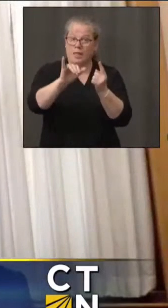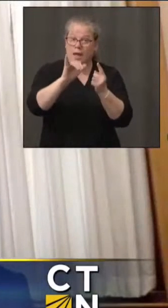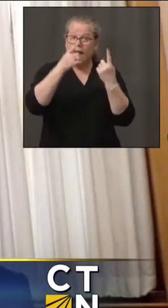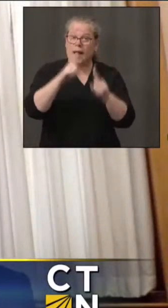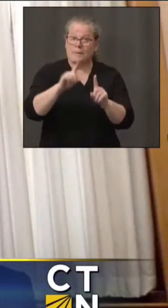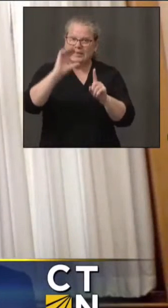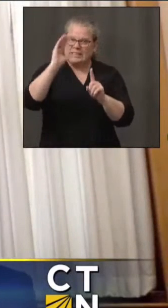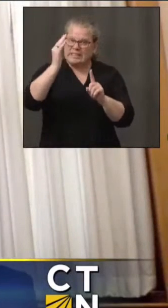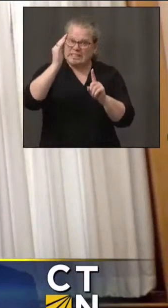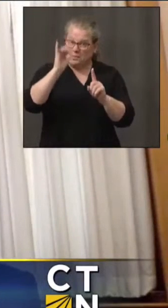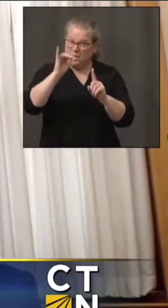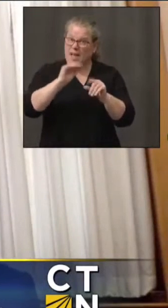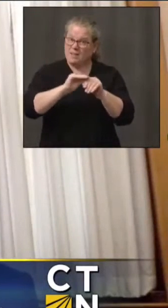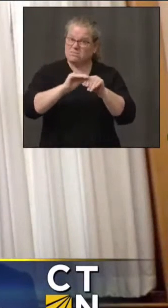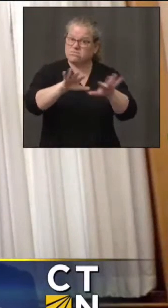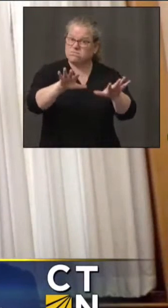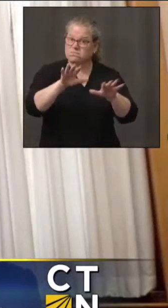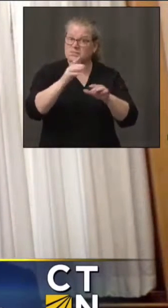transmission.